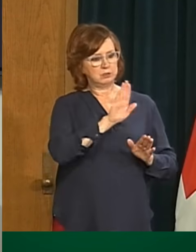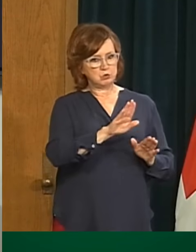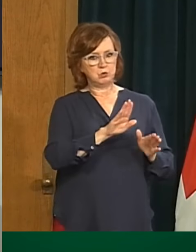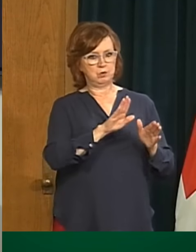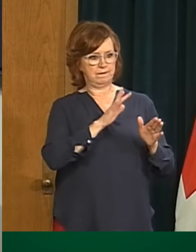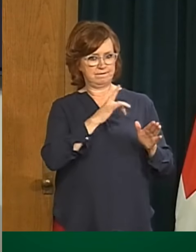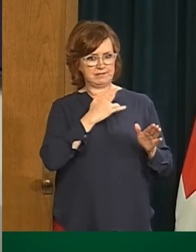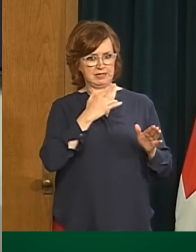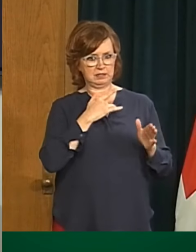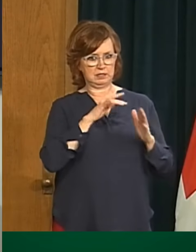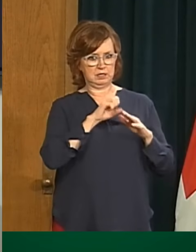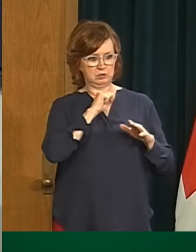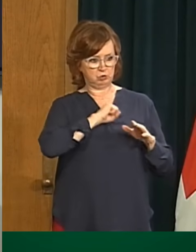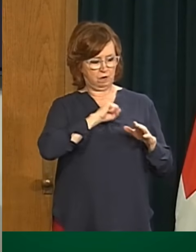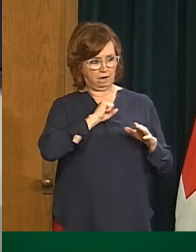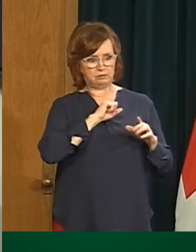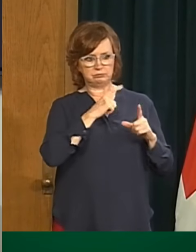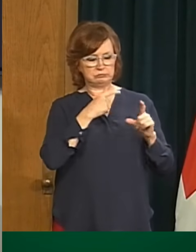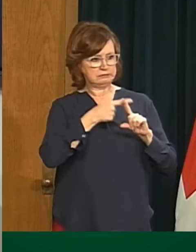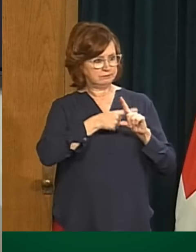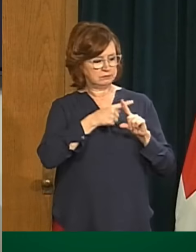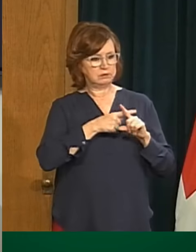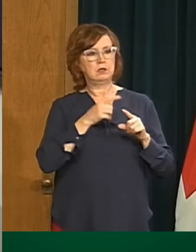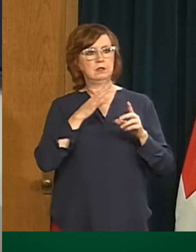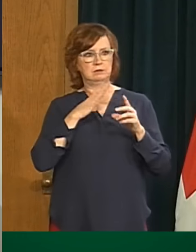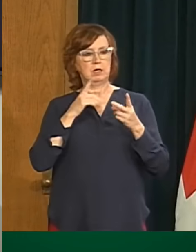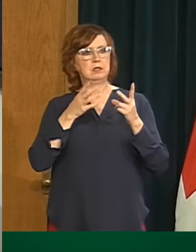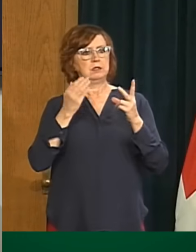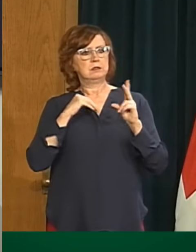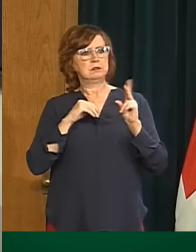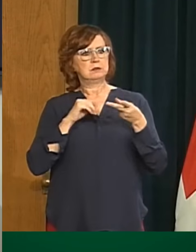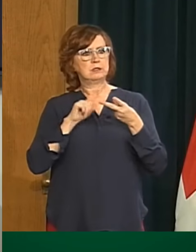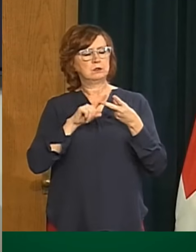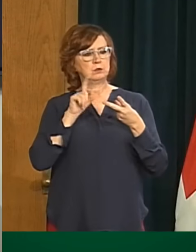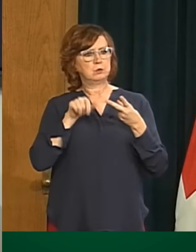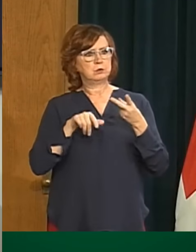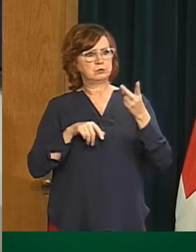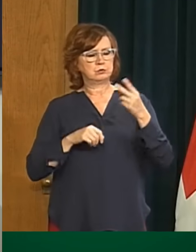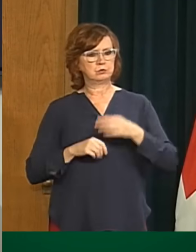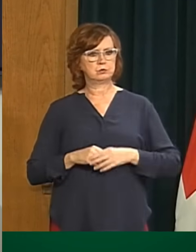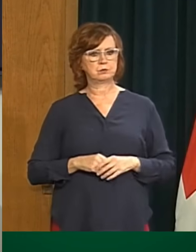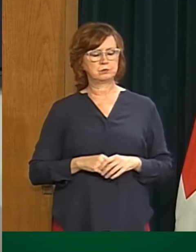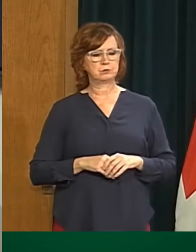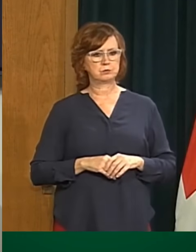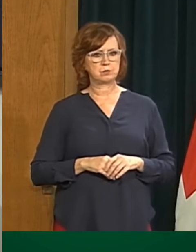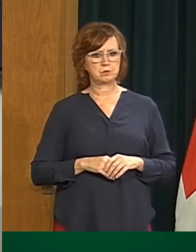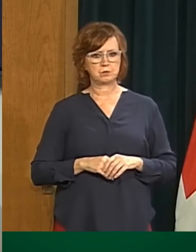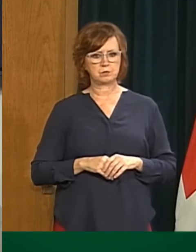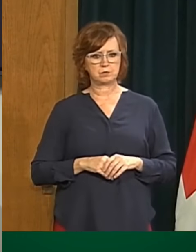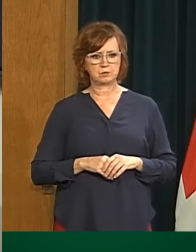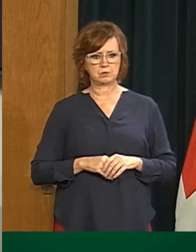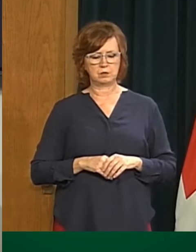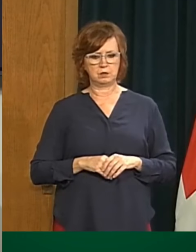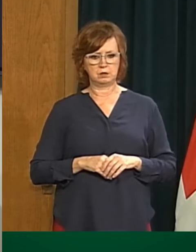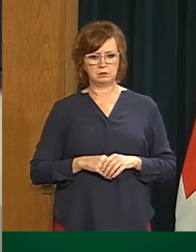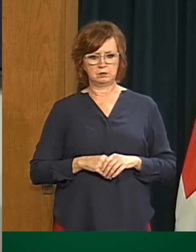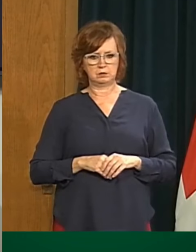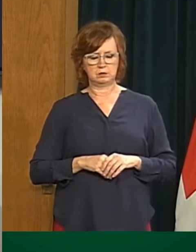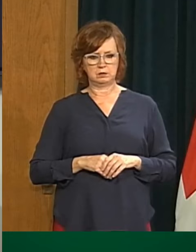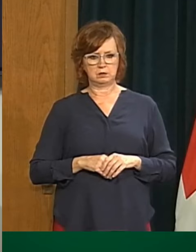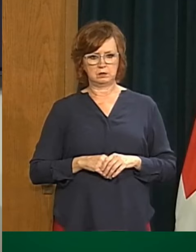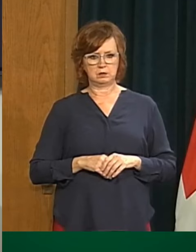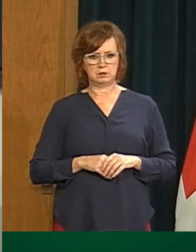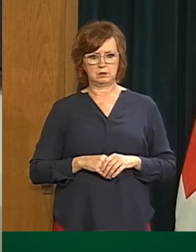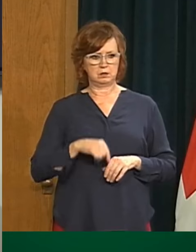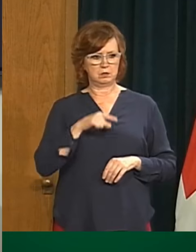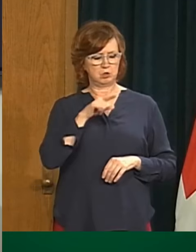on that. And then the press release said you're confident there's no spread within the facility. How can you